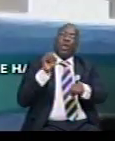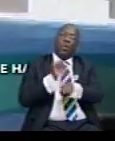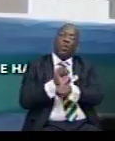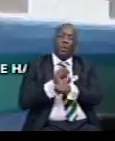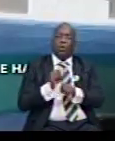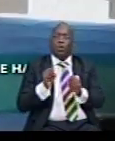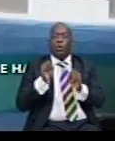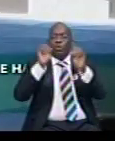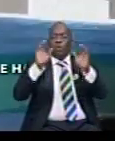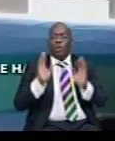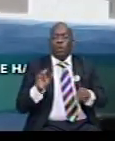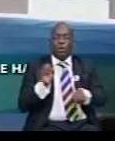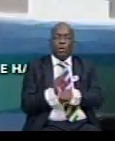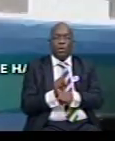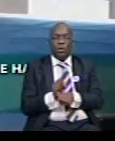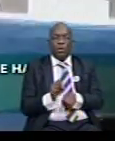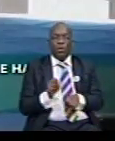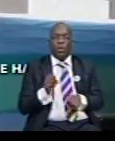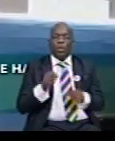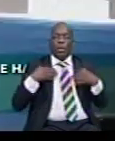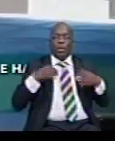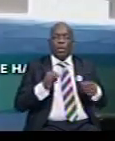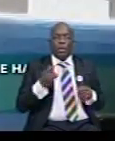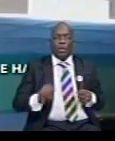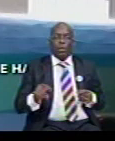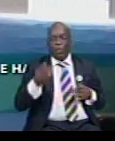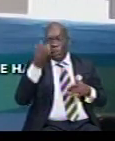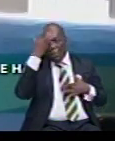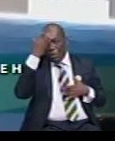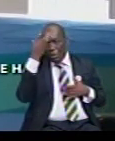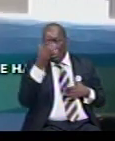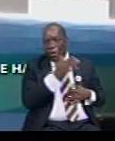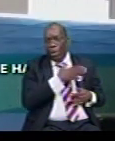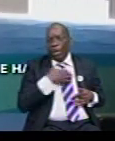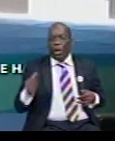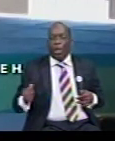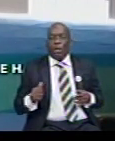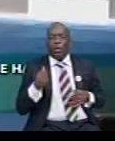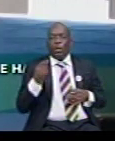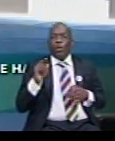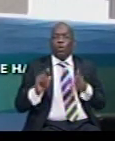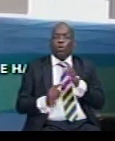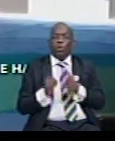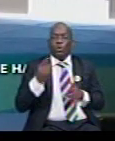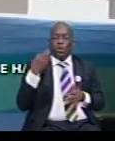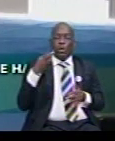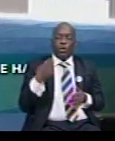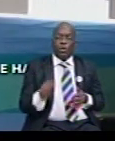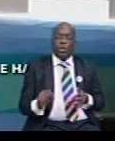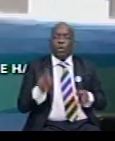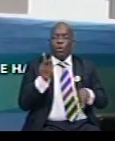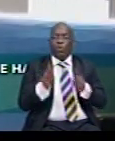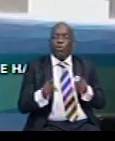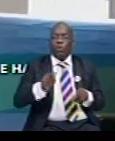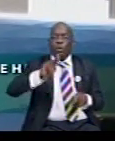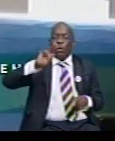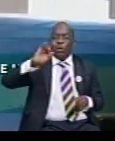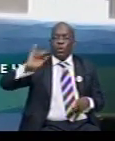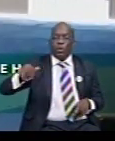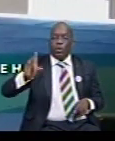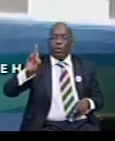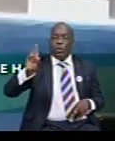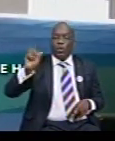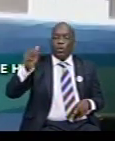miracles, healing the sick, and eventually, one of those people, Judas Iscariot, betrayed him. Now